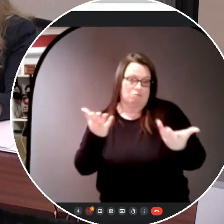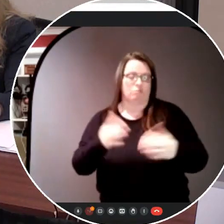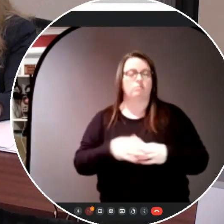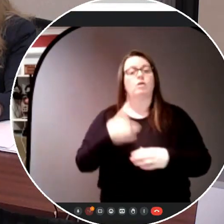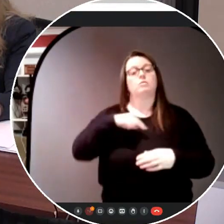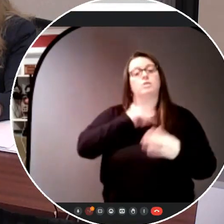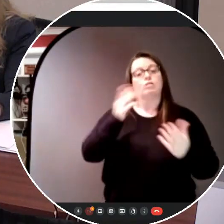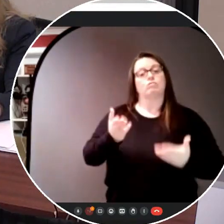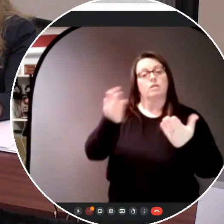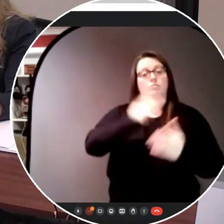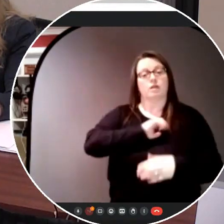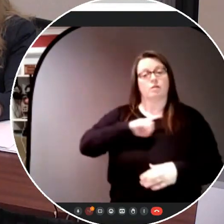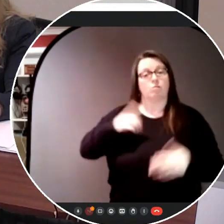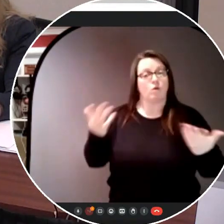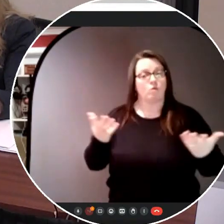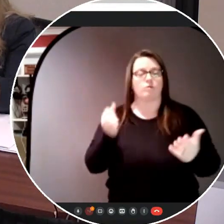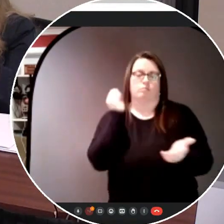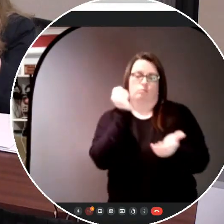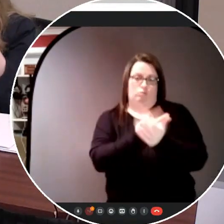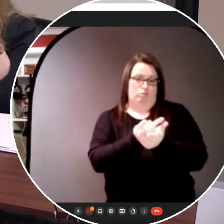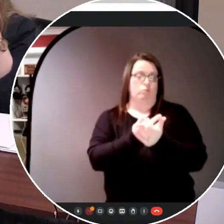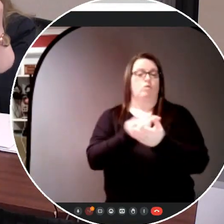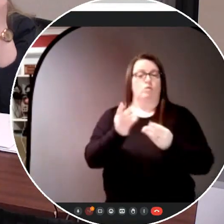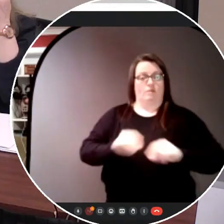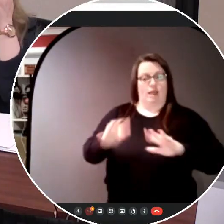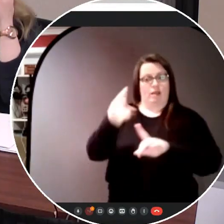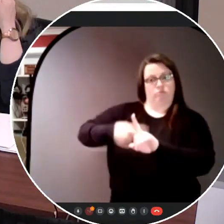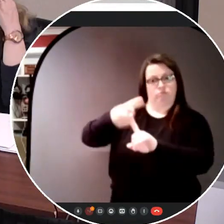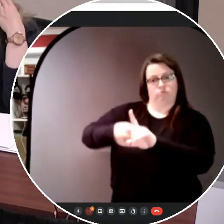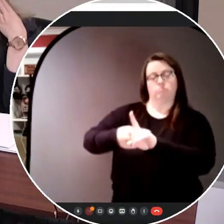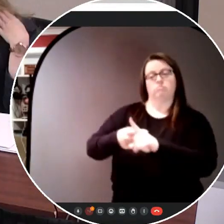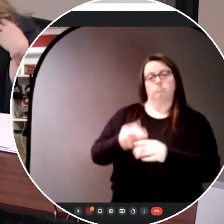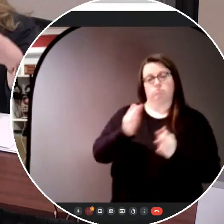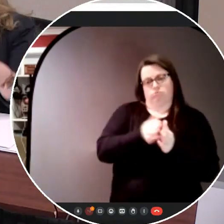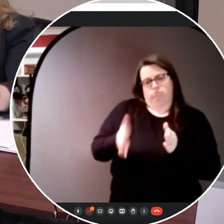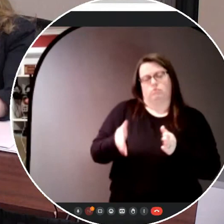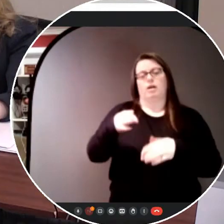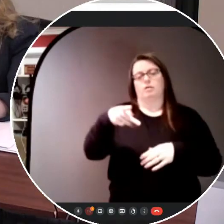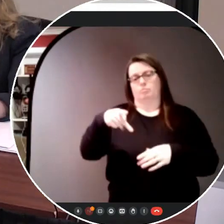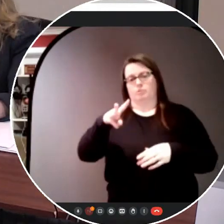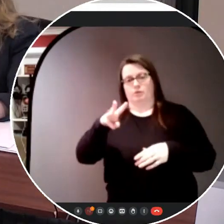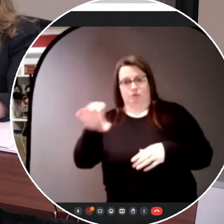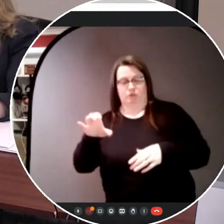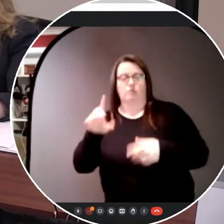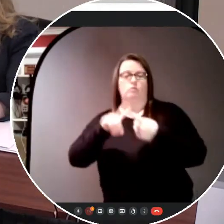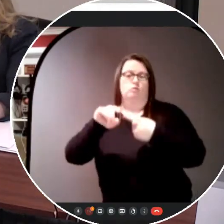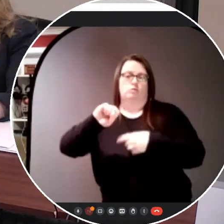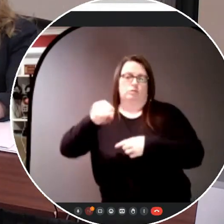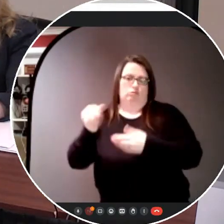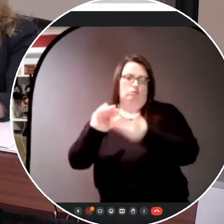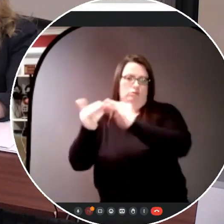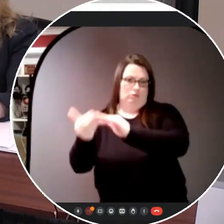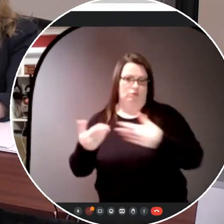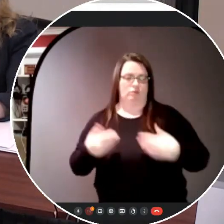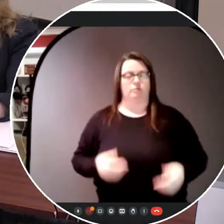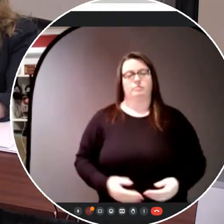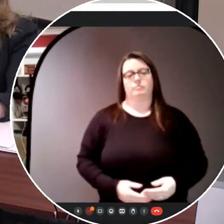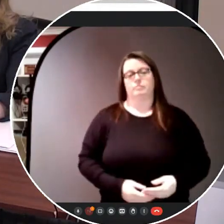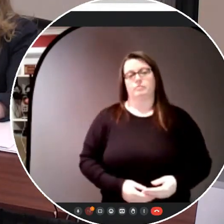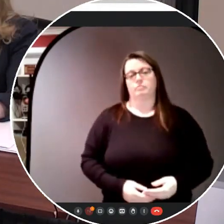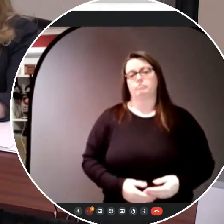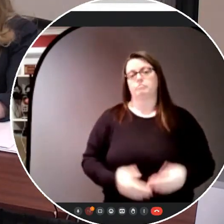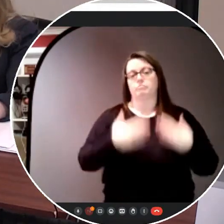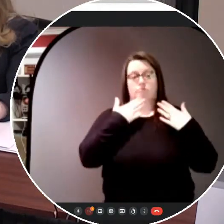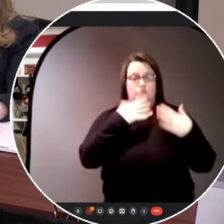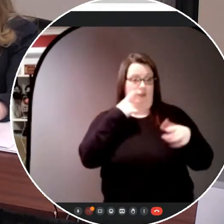that the board approve the lease of land adjacent to Prince of Wales Collegiate to the City of St. John's. Okay, thank you for explaining